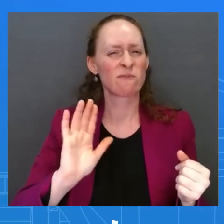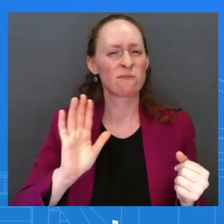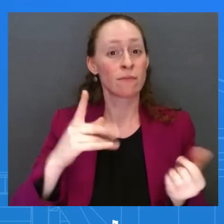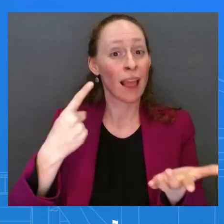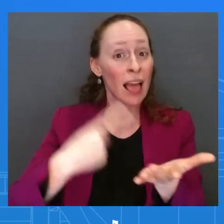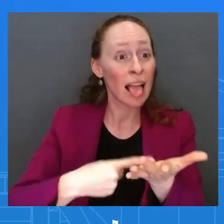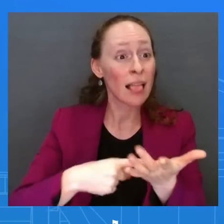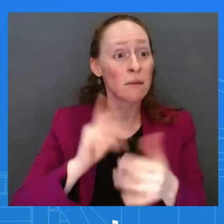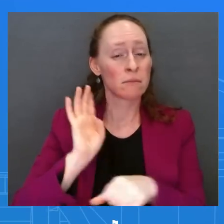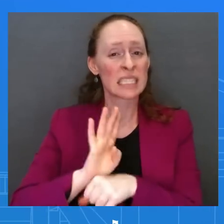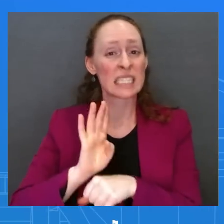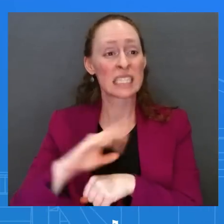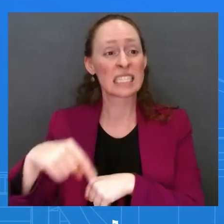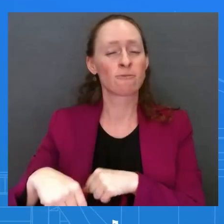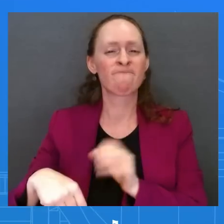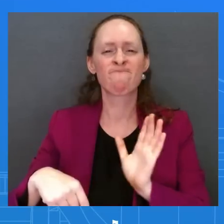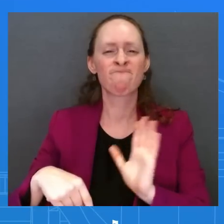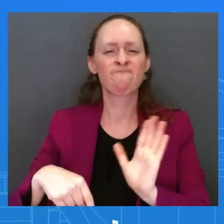are up? So look,